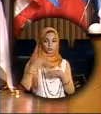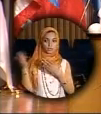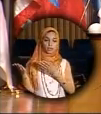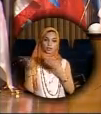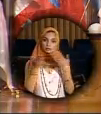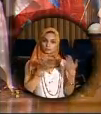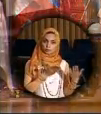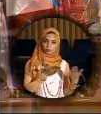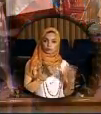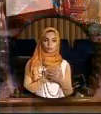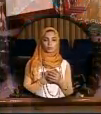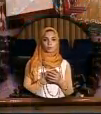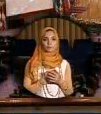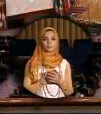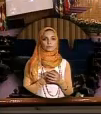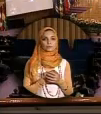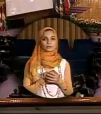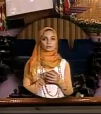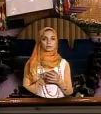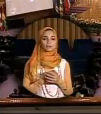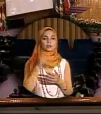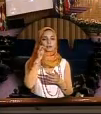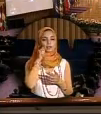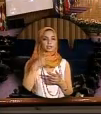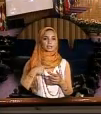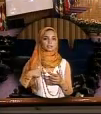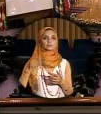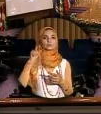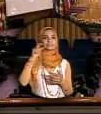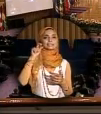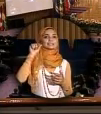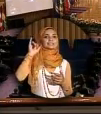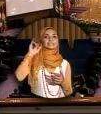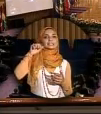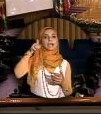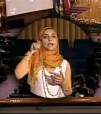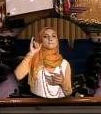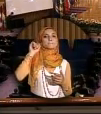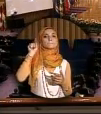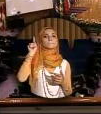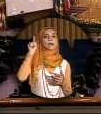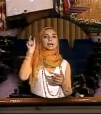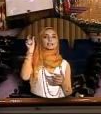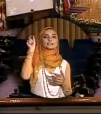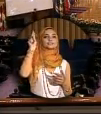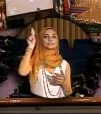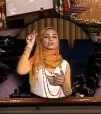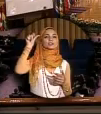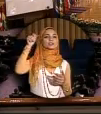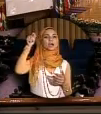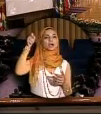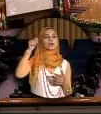Signore Diamante, Mr. Diamante, who is our guest of honor. Please, can you please join me on stage?